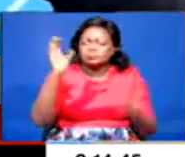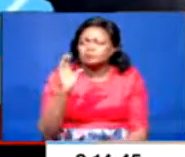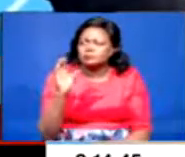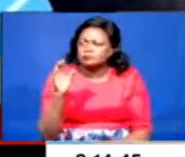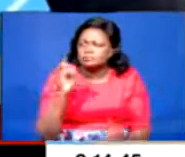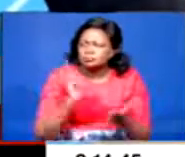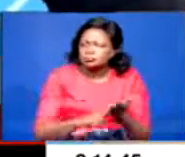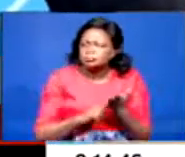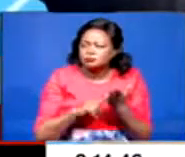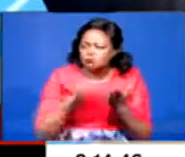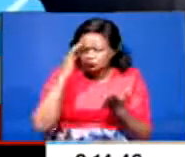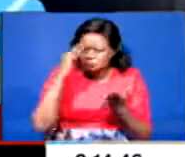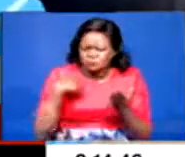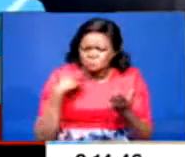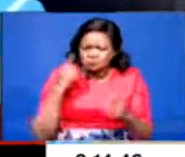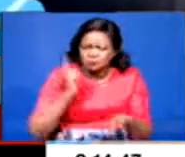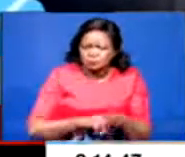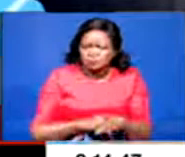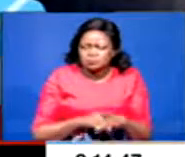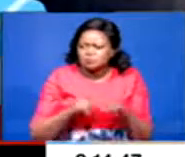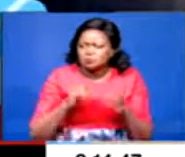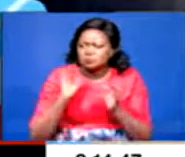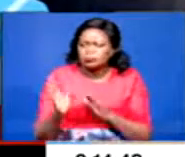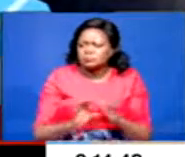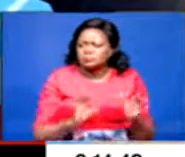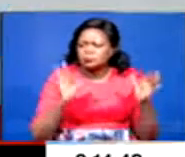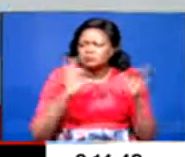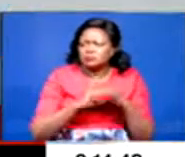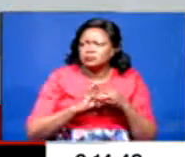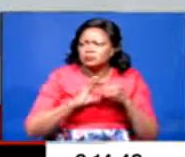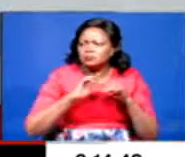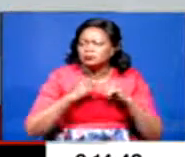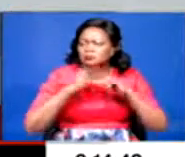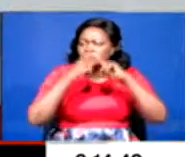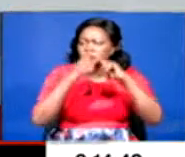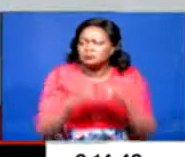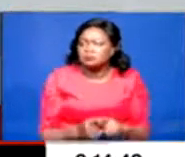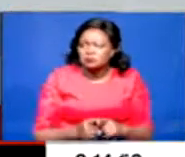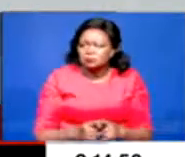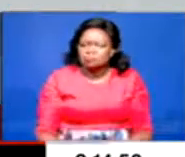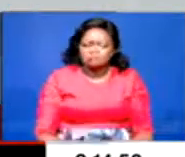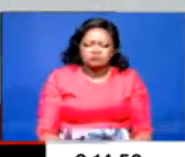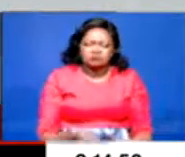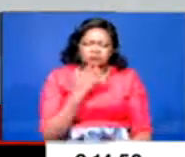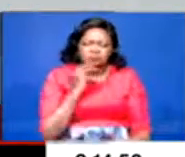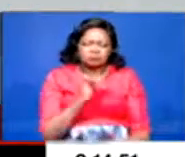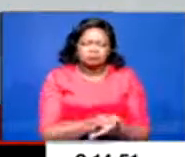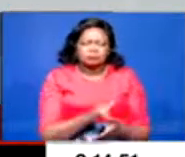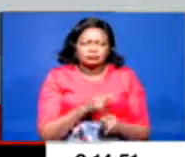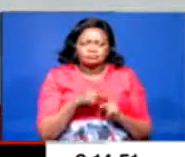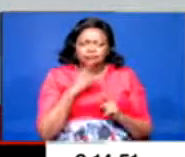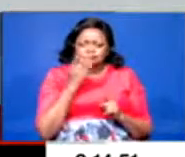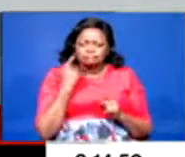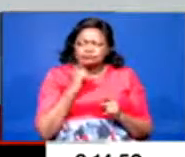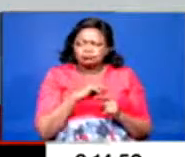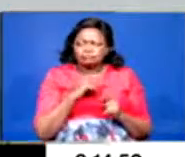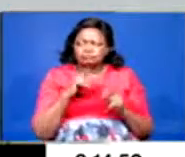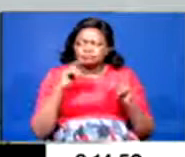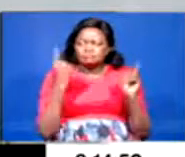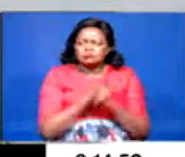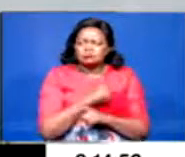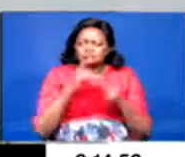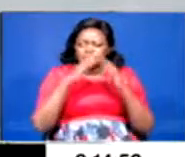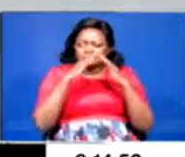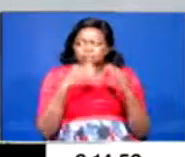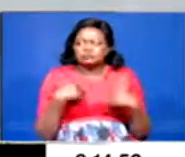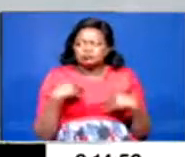time to organize a joint tally between media houses? That would have been most preferable, but like you said, different media houses have got different